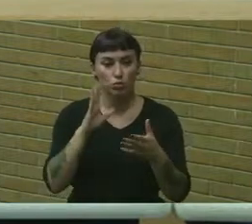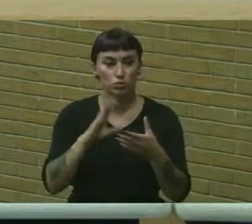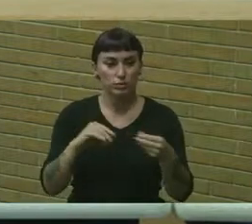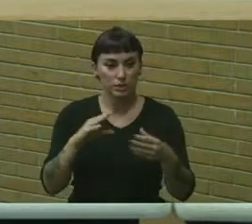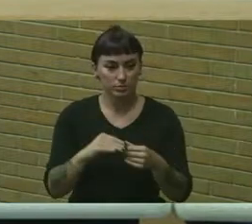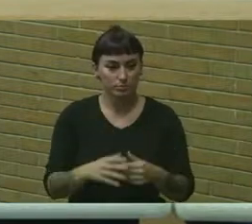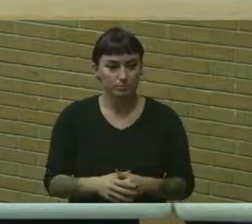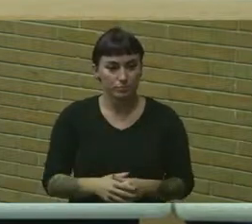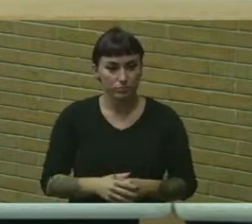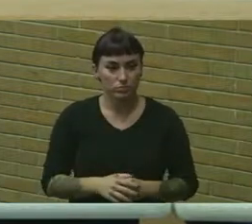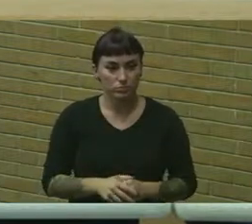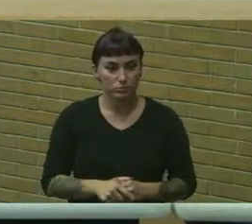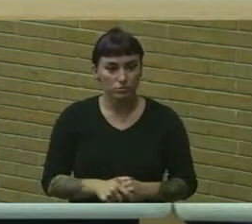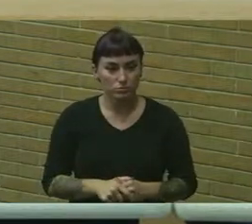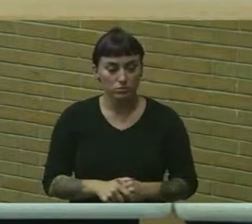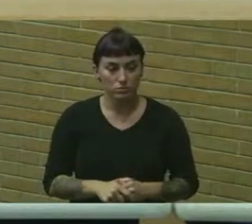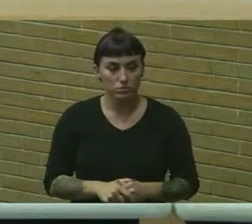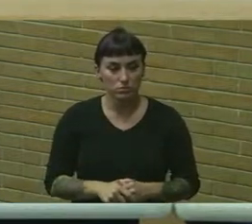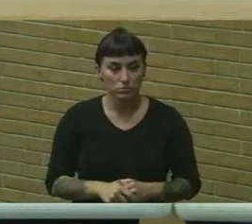speak.